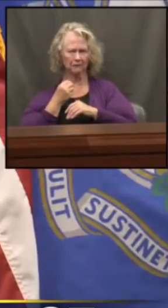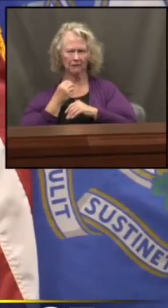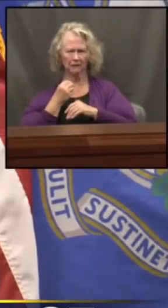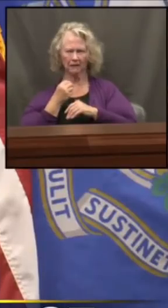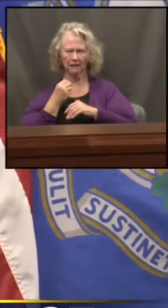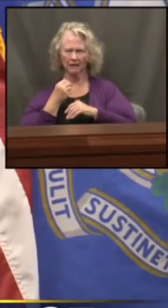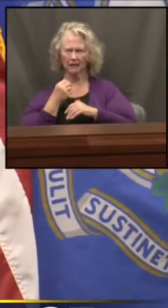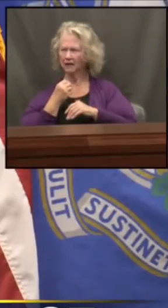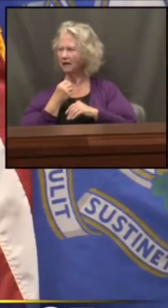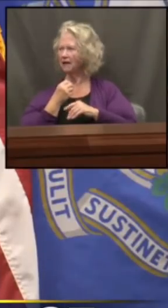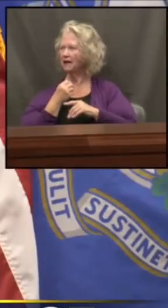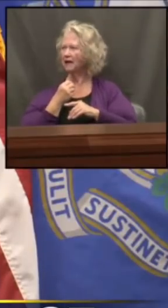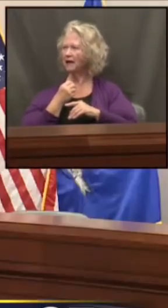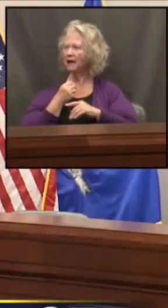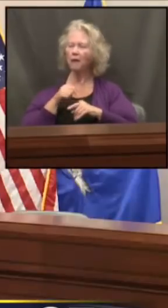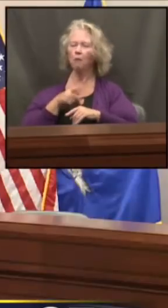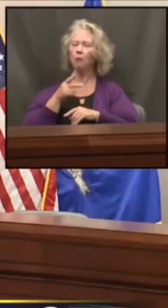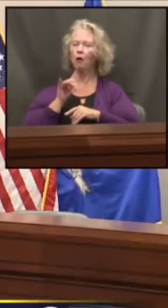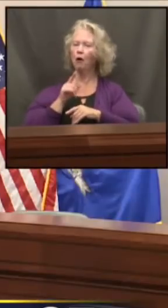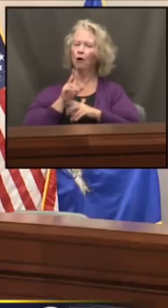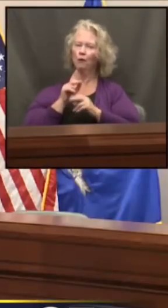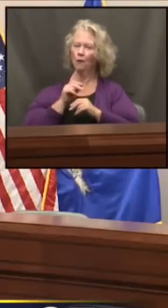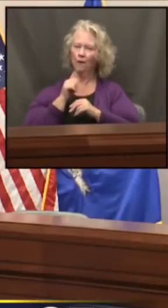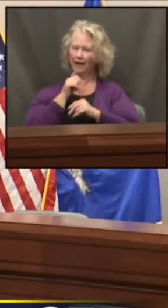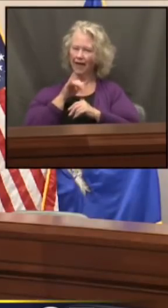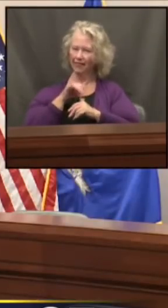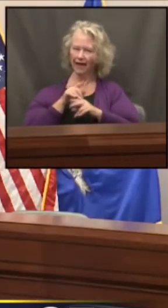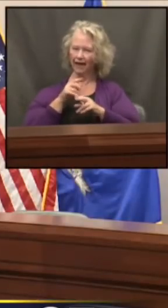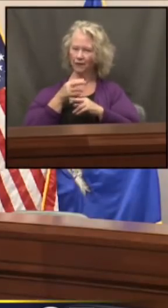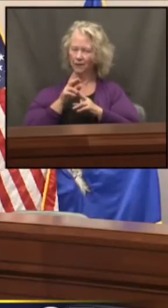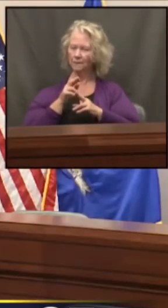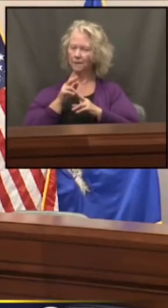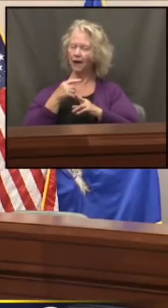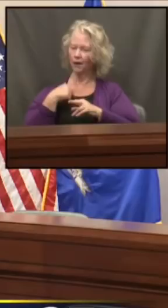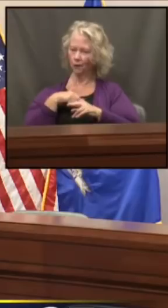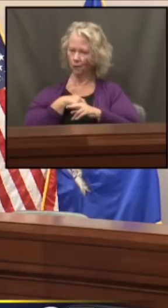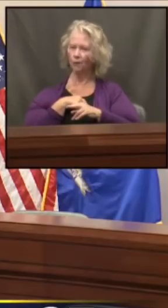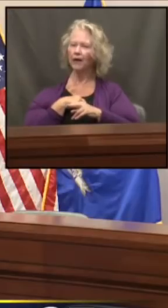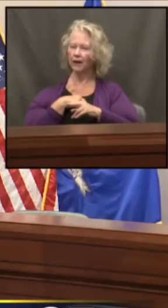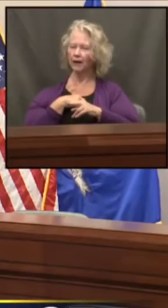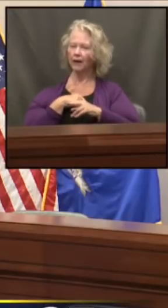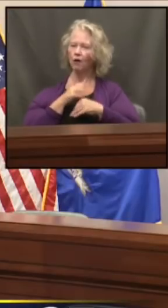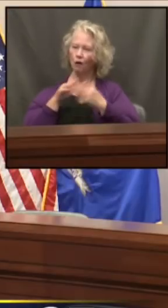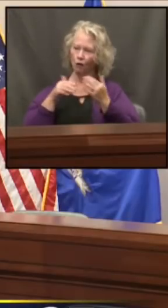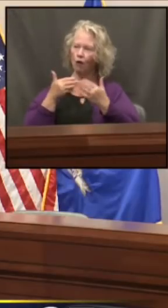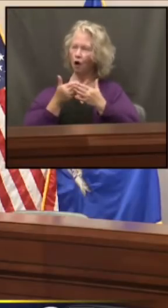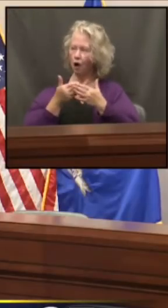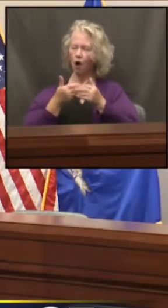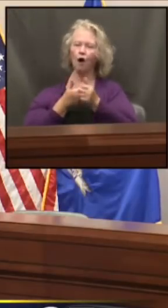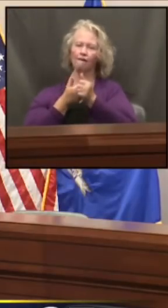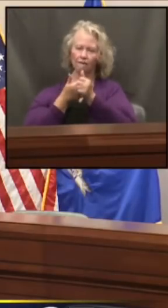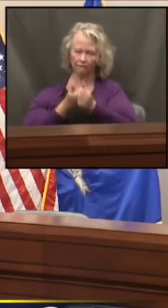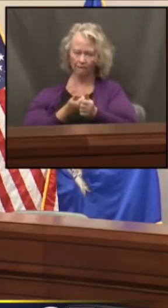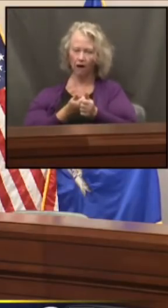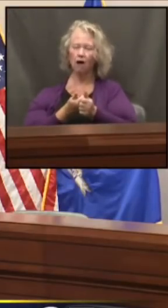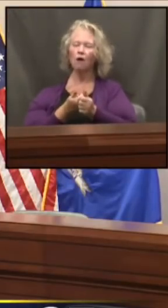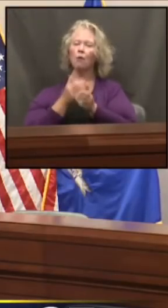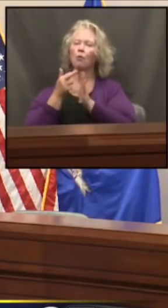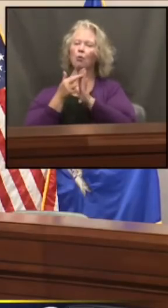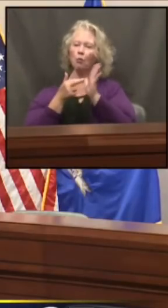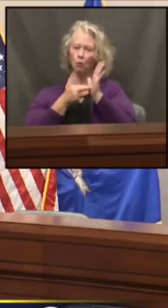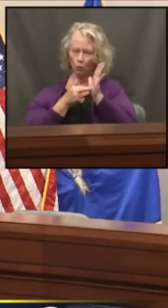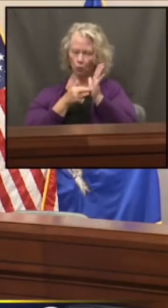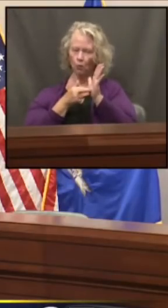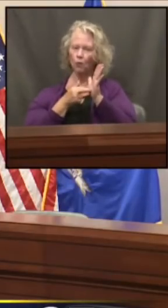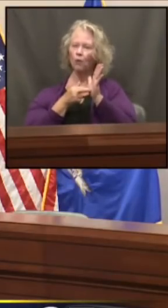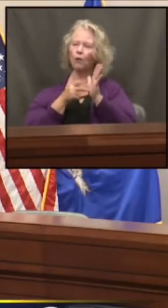I don't think we're in that hearing room, but the governor is, and the rest of our team is adhering to the rules set forth by the legislative leaders in the Office